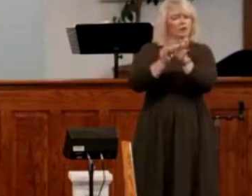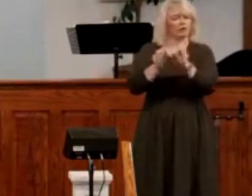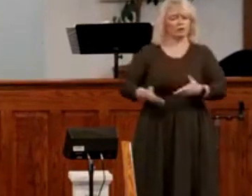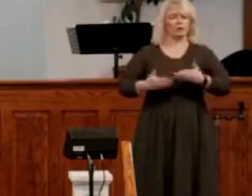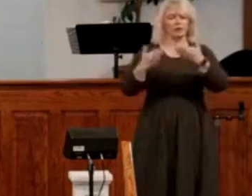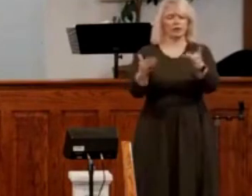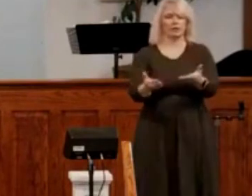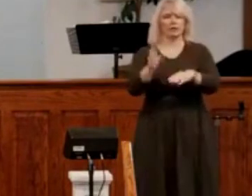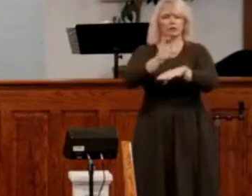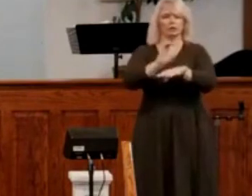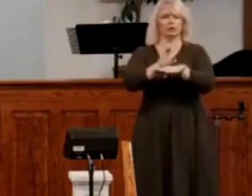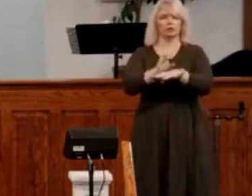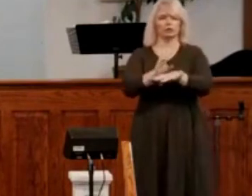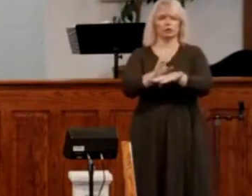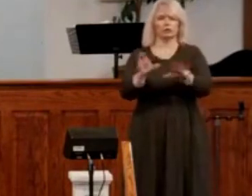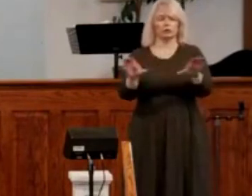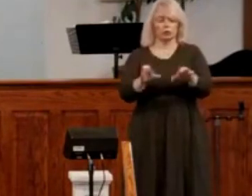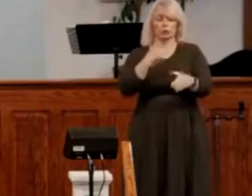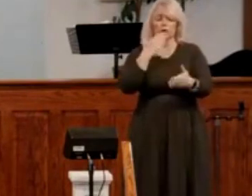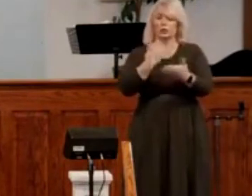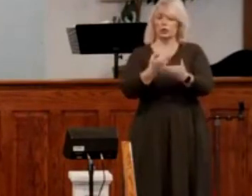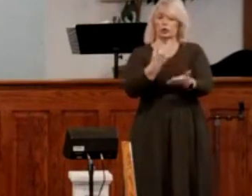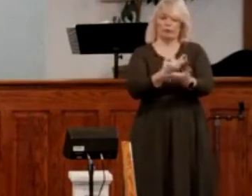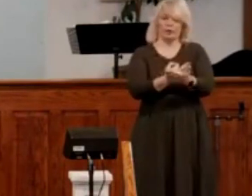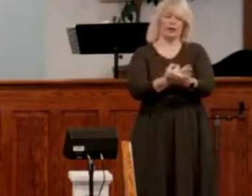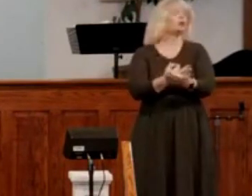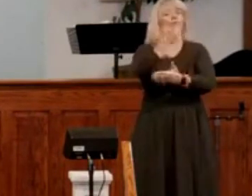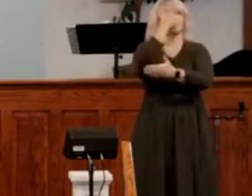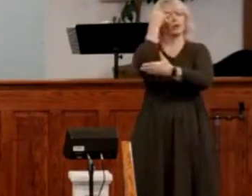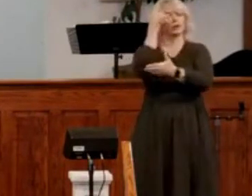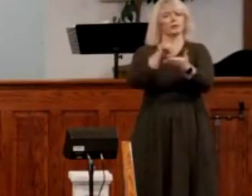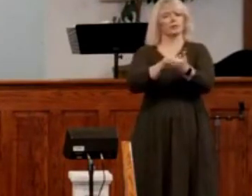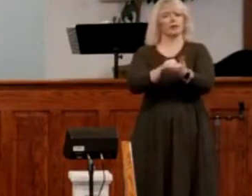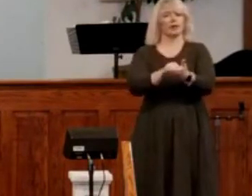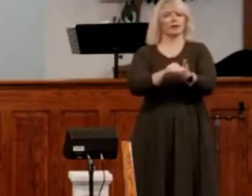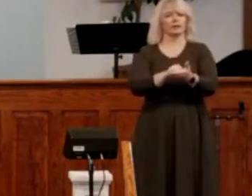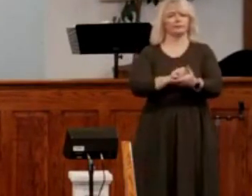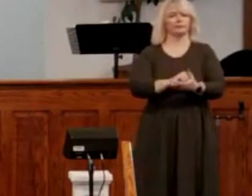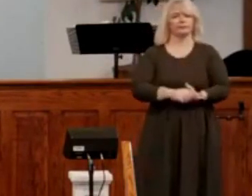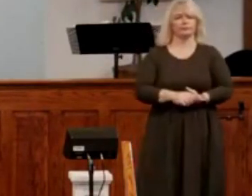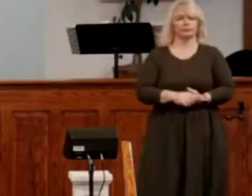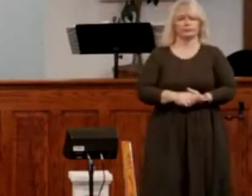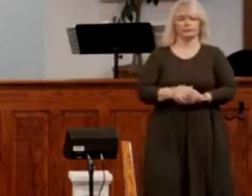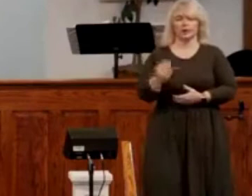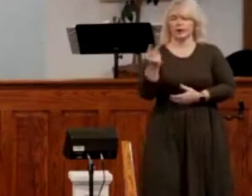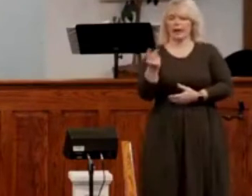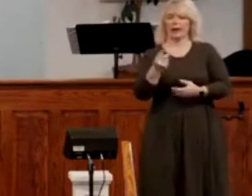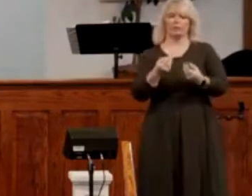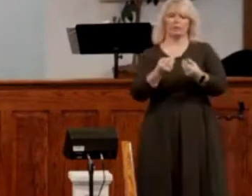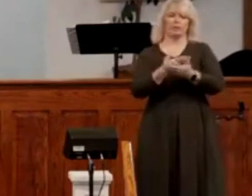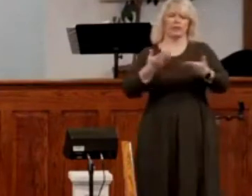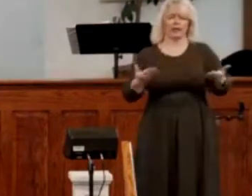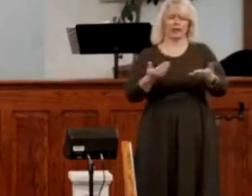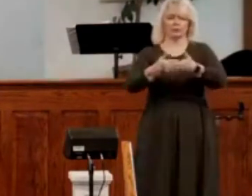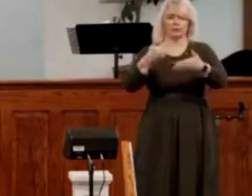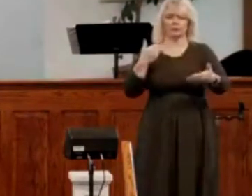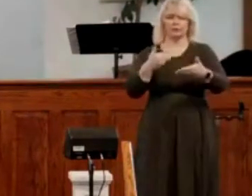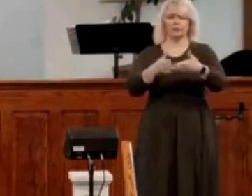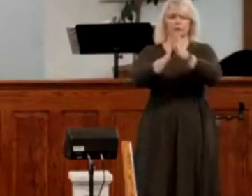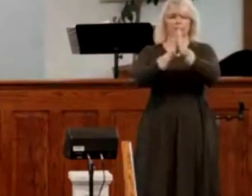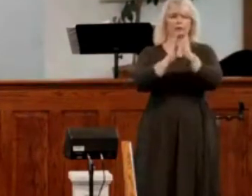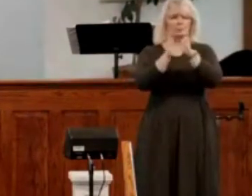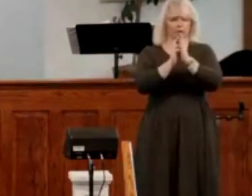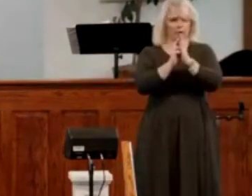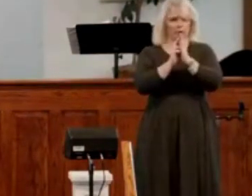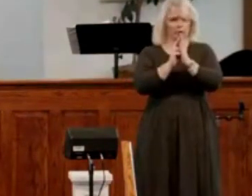Our church is doing well financially, and it's because of that. So we appreciate that. Okay, couple of things before I jump to prayer requests.